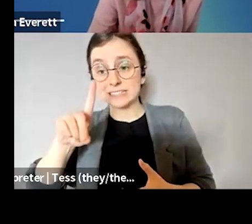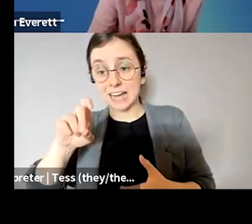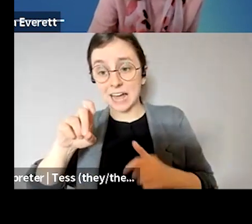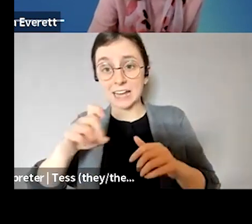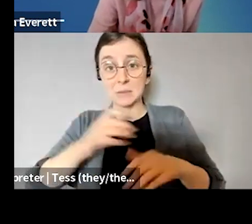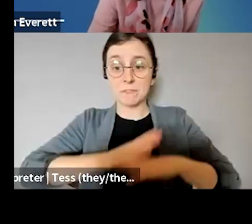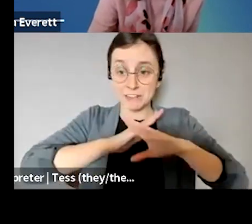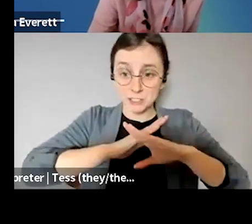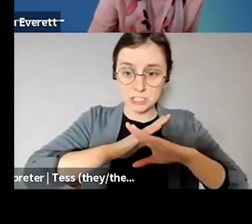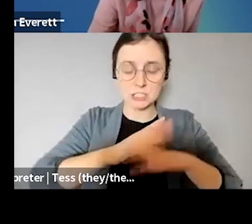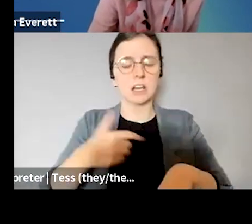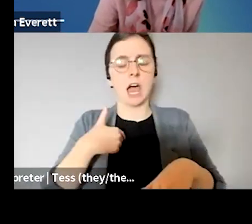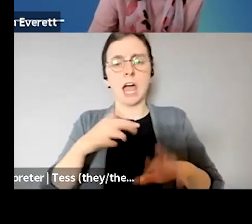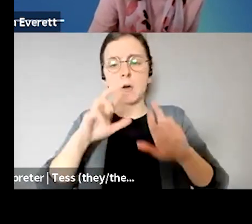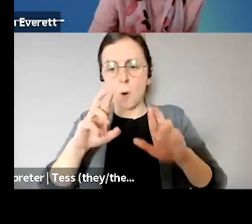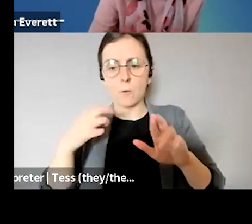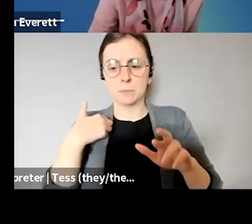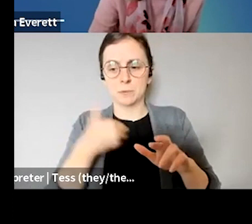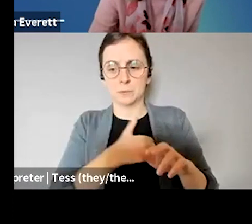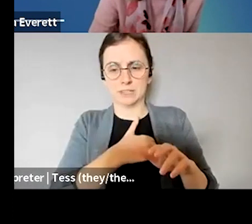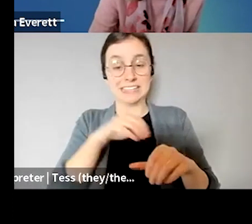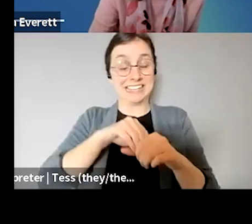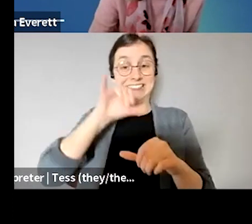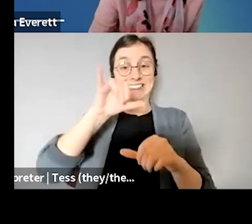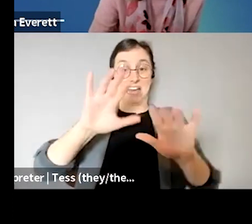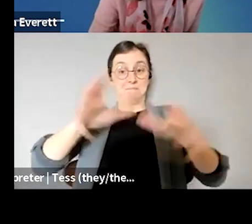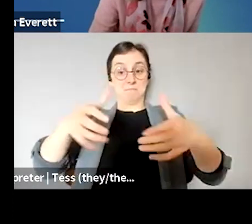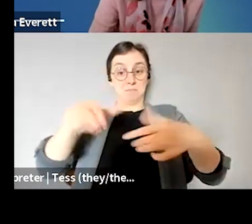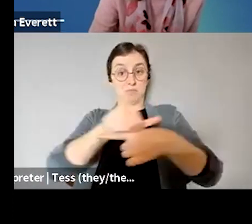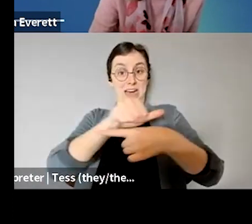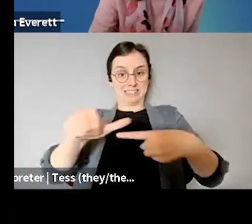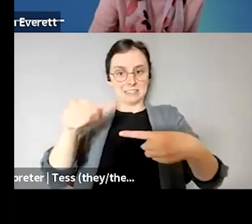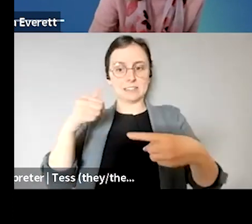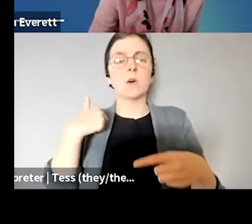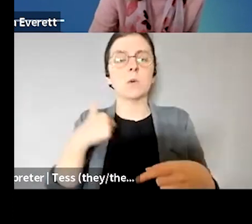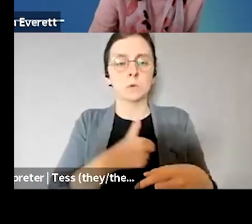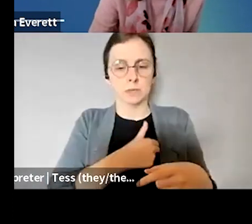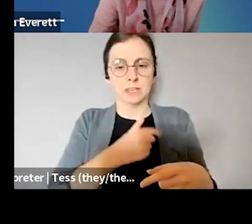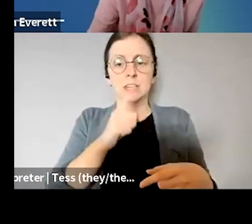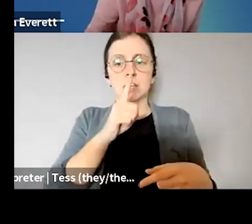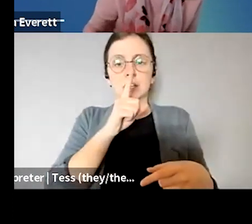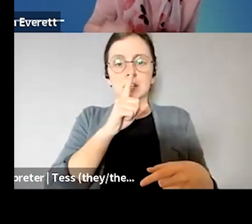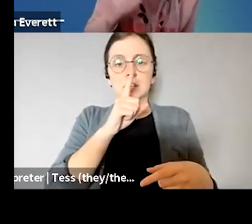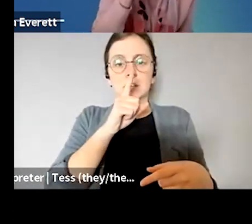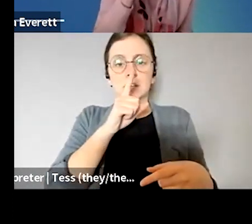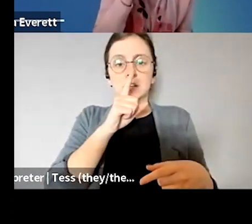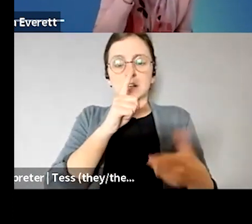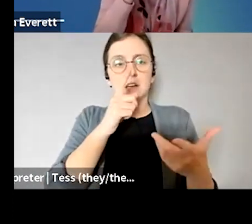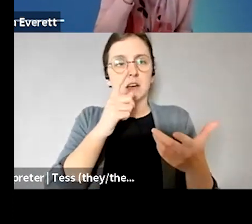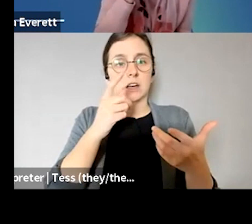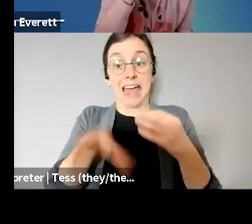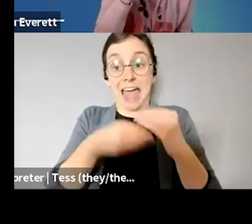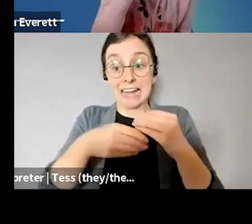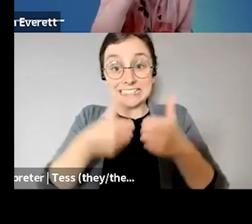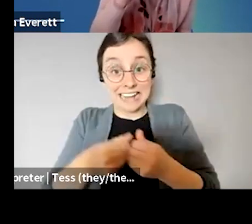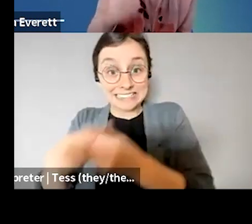to really, in that body of practice, and as we really are, we're going to texting and